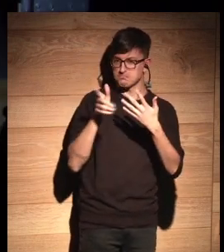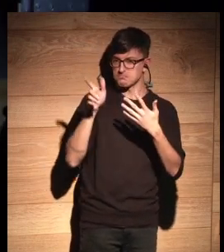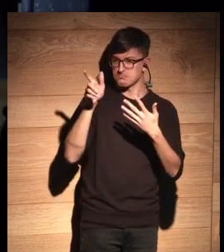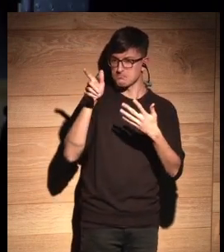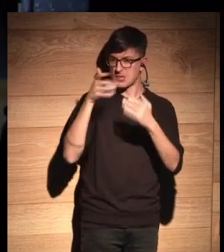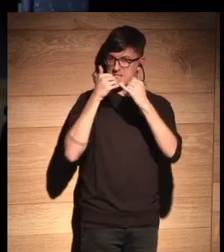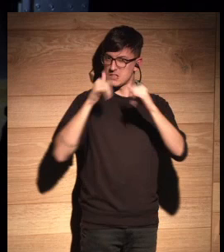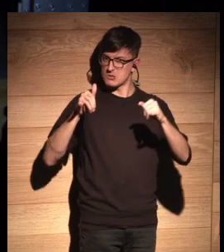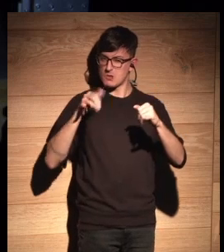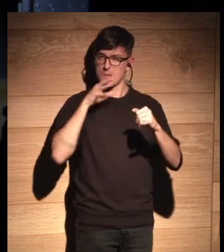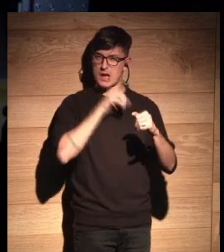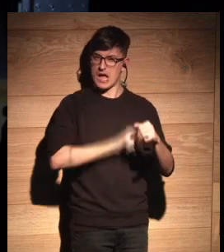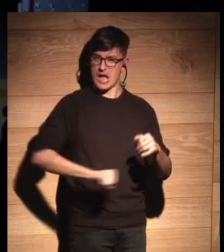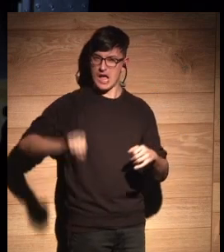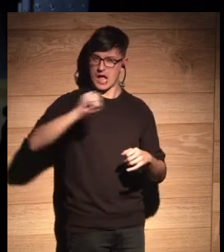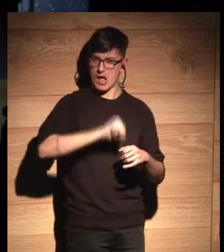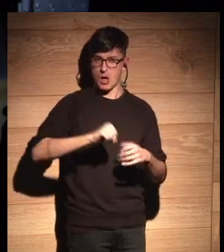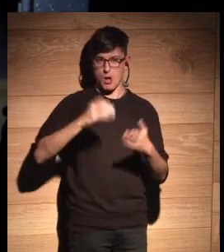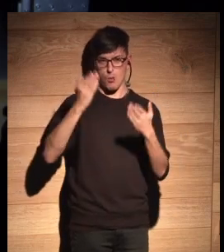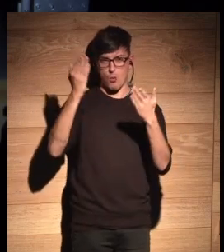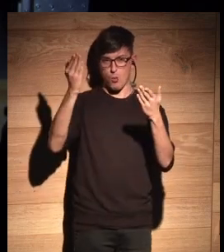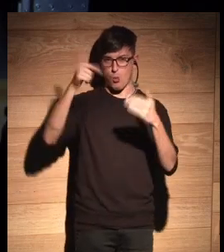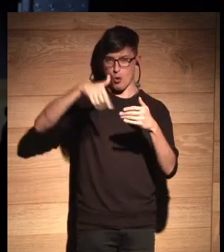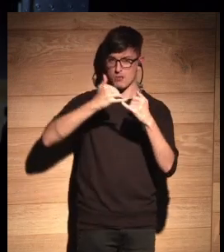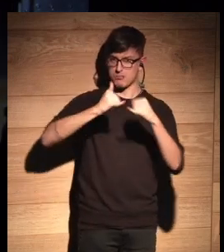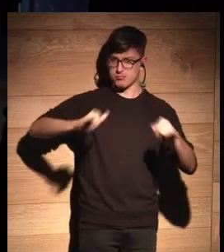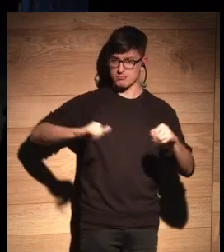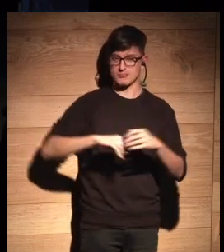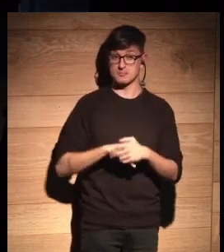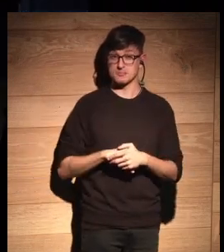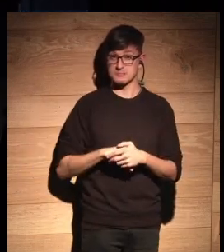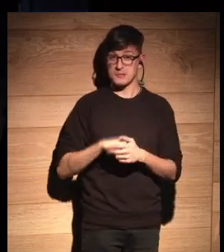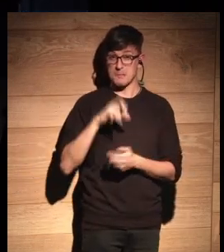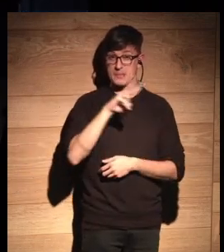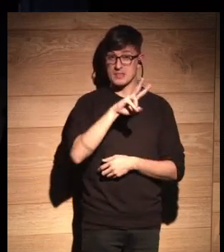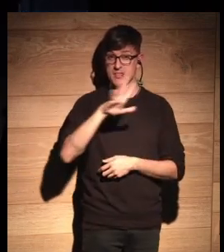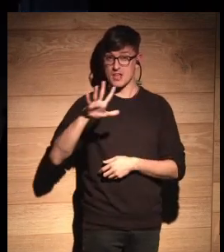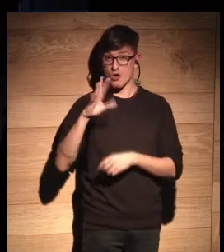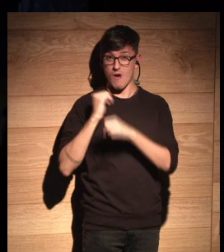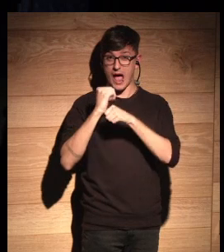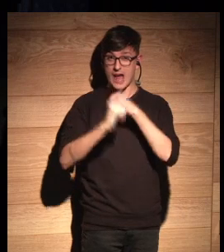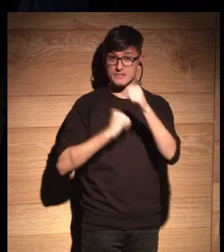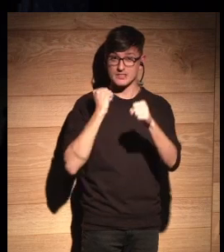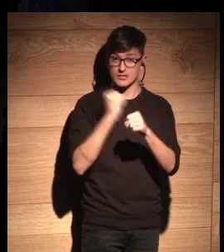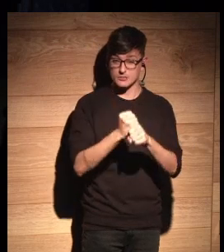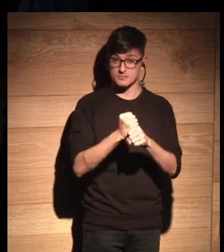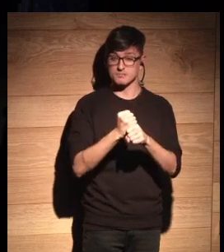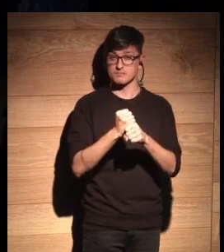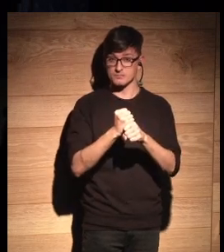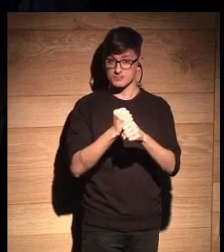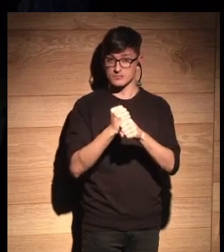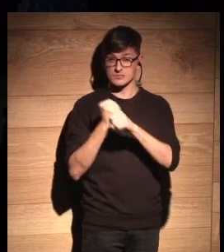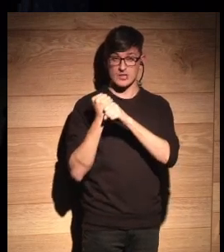have tonight, that we opened our 25th Leica gallery around the world here